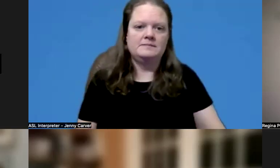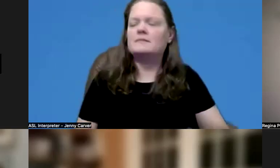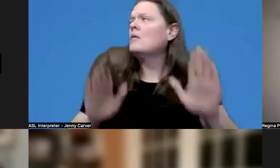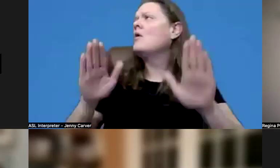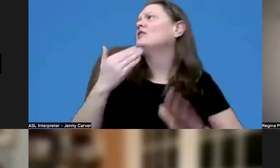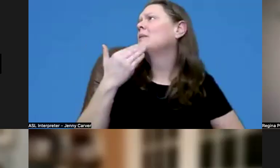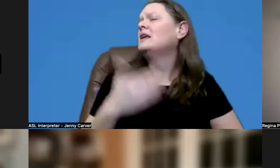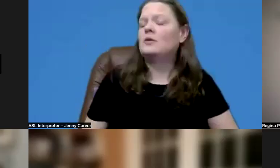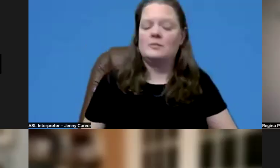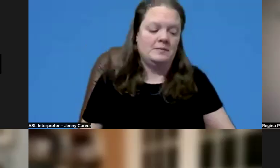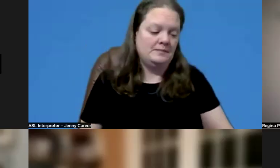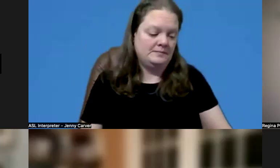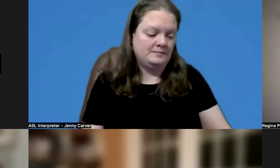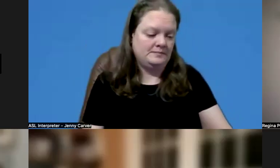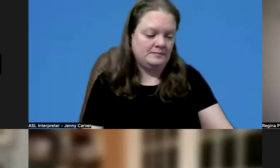Thank you.